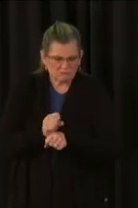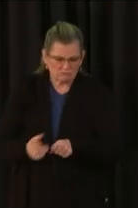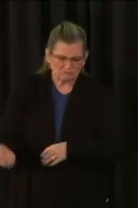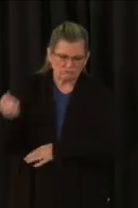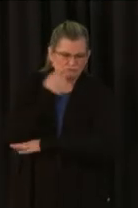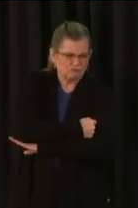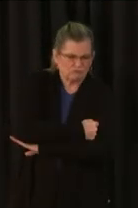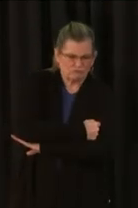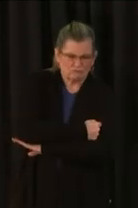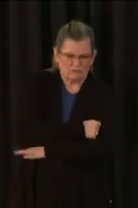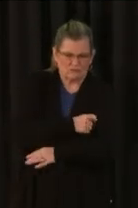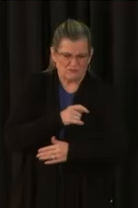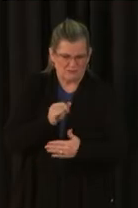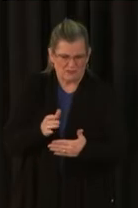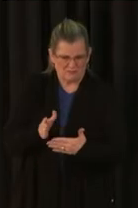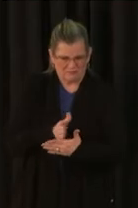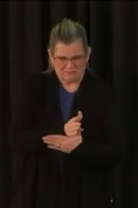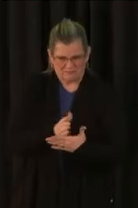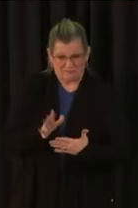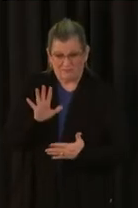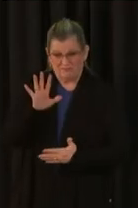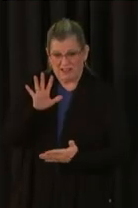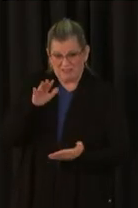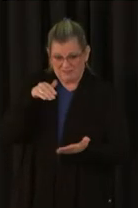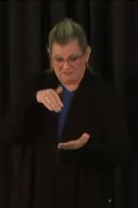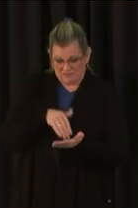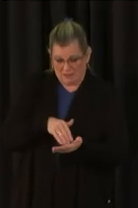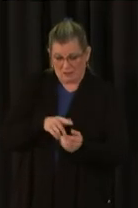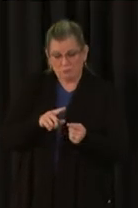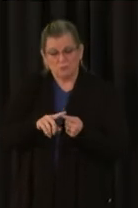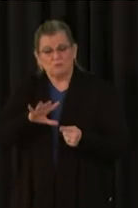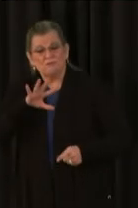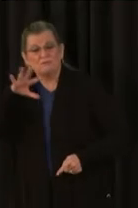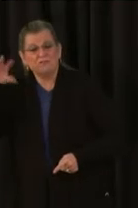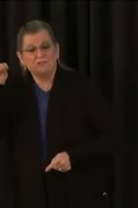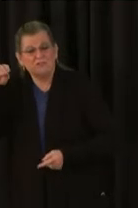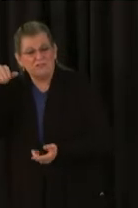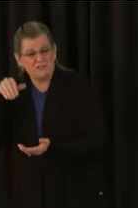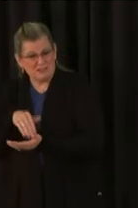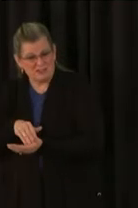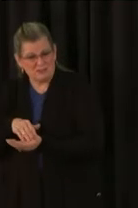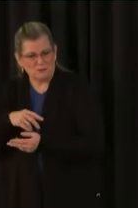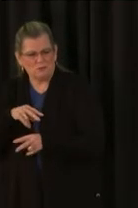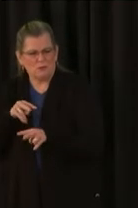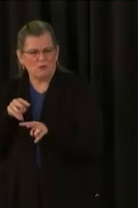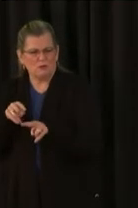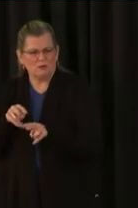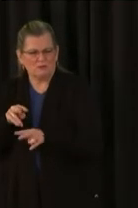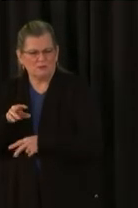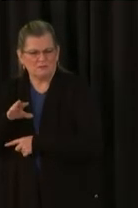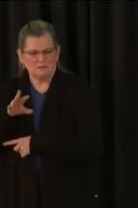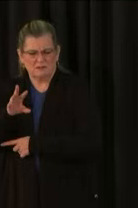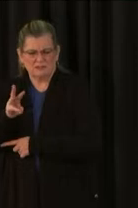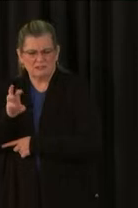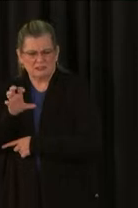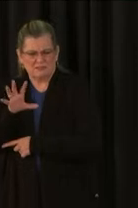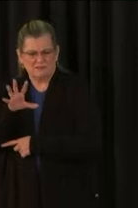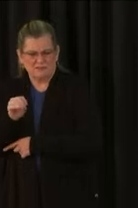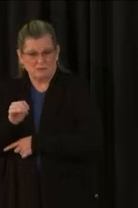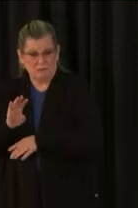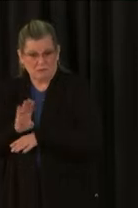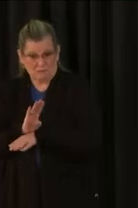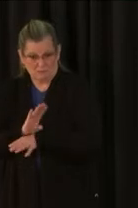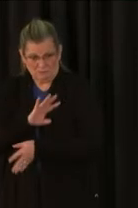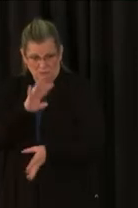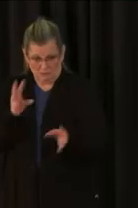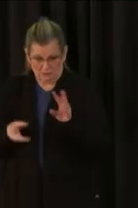to $50,000. We're looking at approximately about 650 businesses. This application opened yesterday. It closes